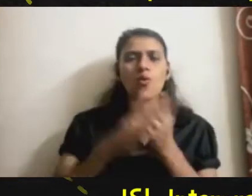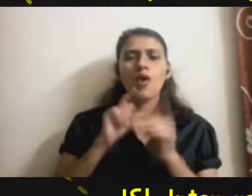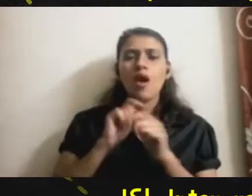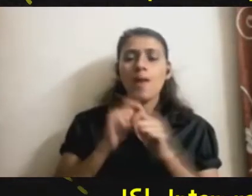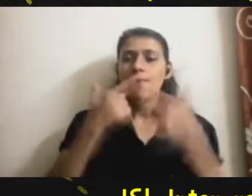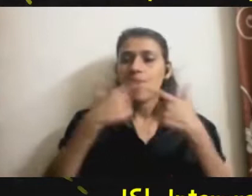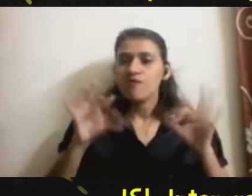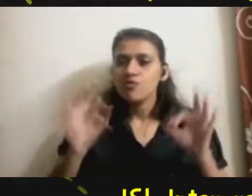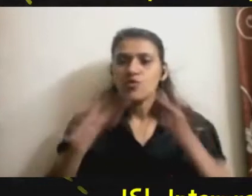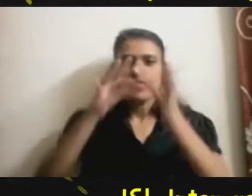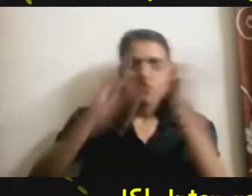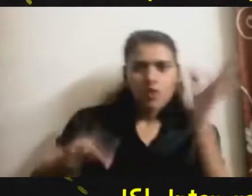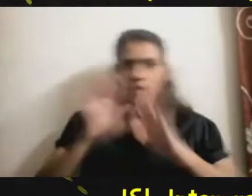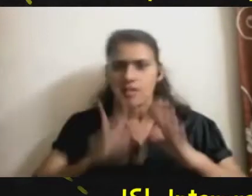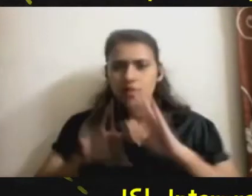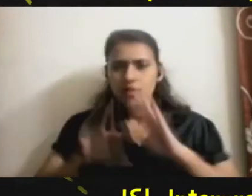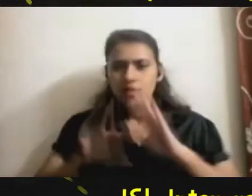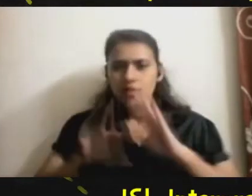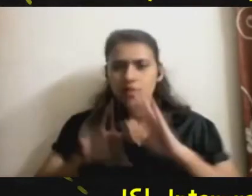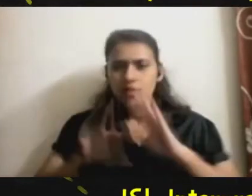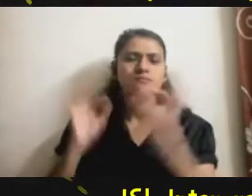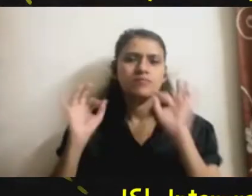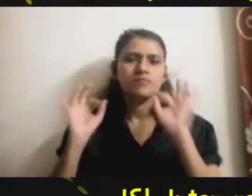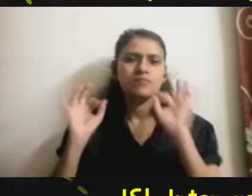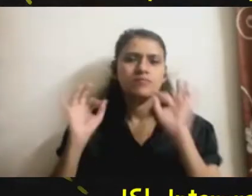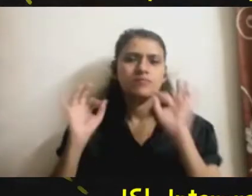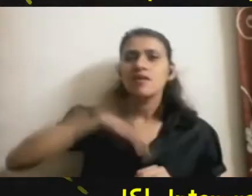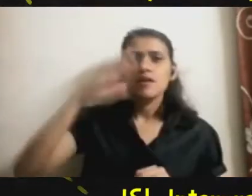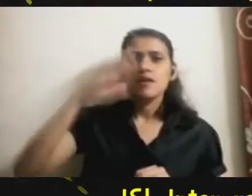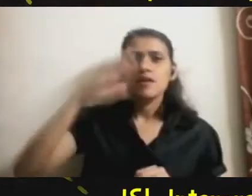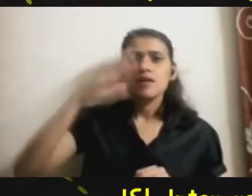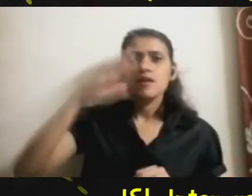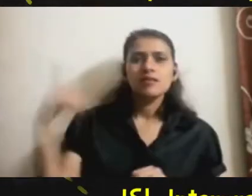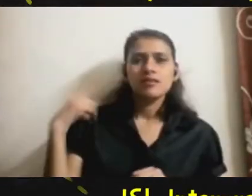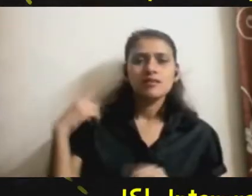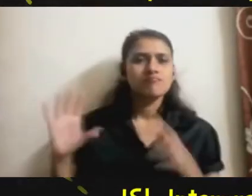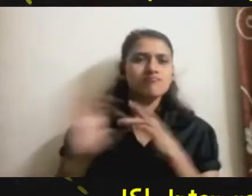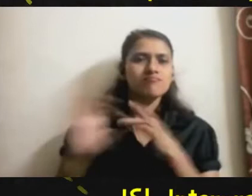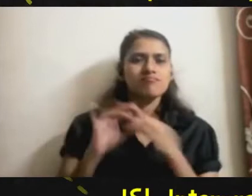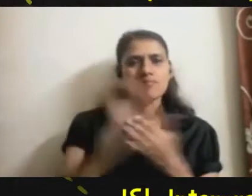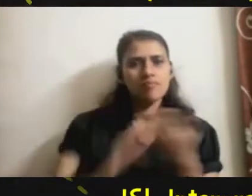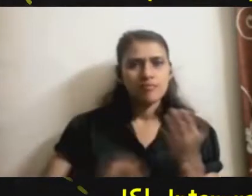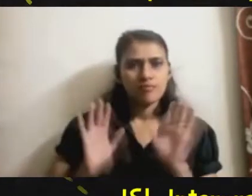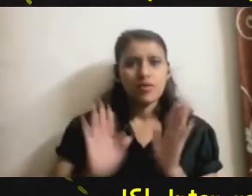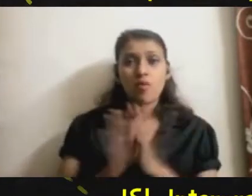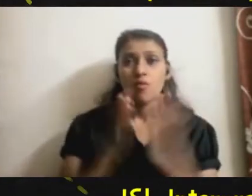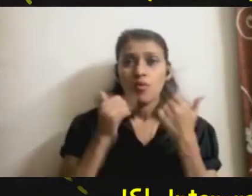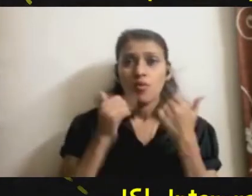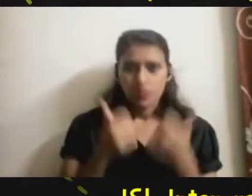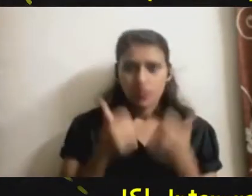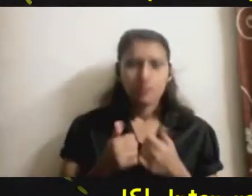way that opens up worlds for young readers. And the pleasure of reading the right book at the right time can have an effect that lasts a